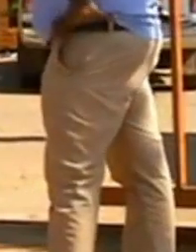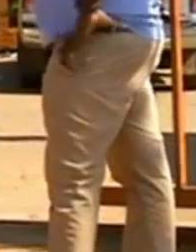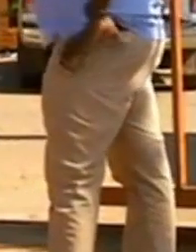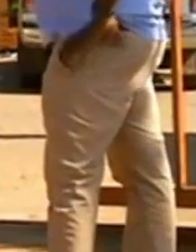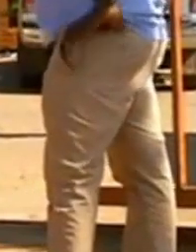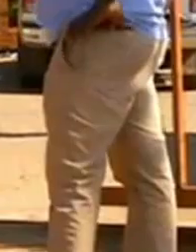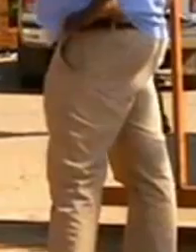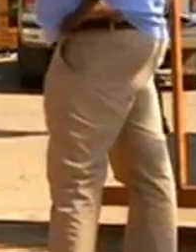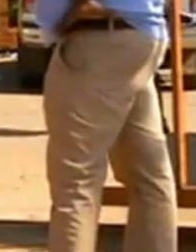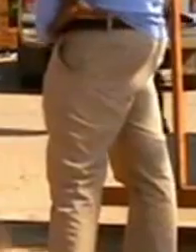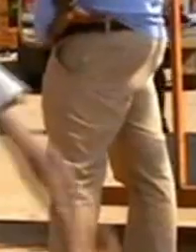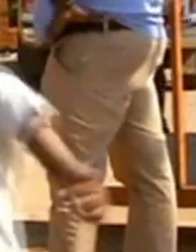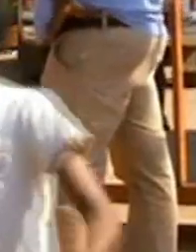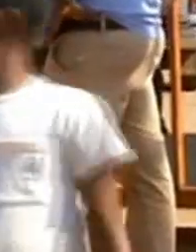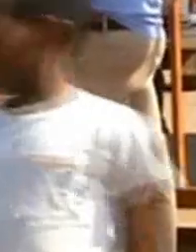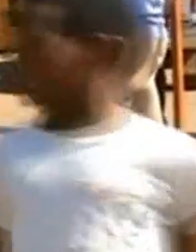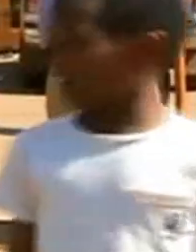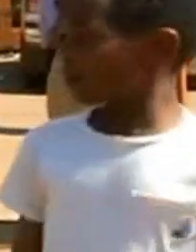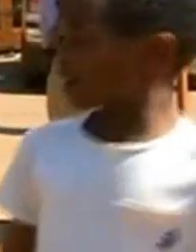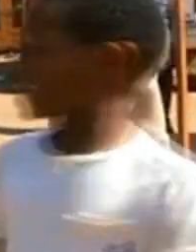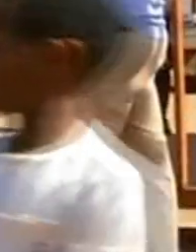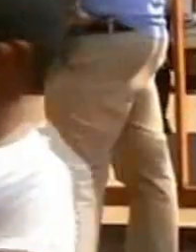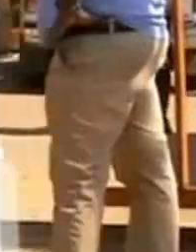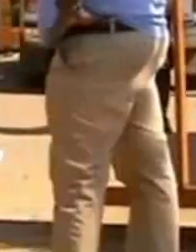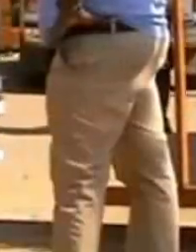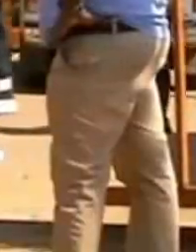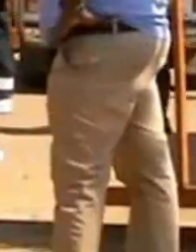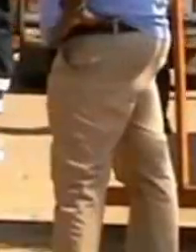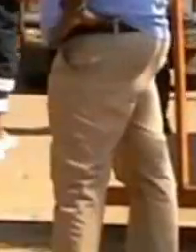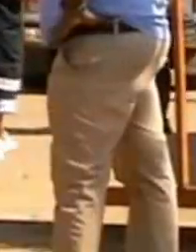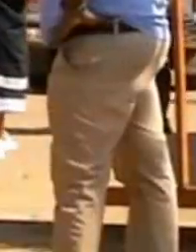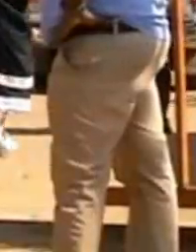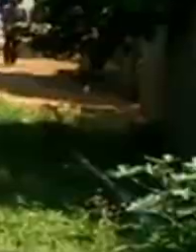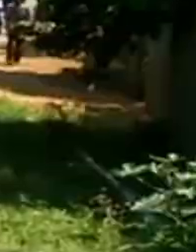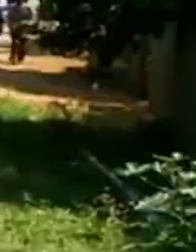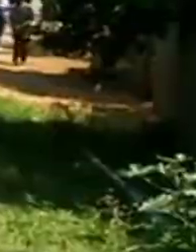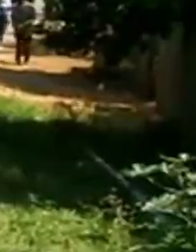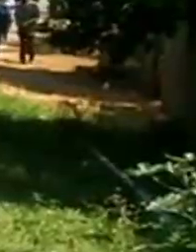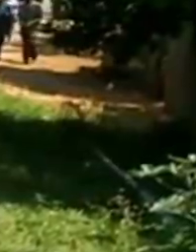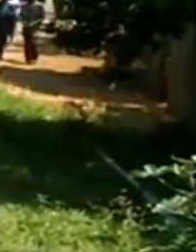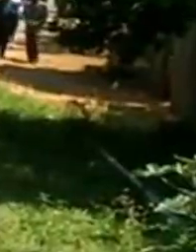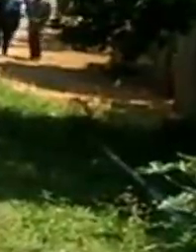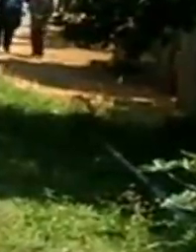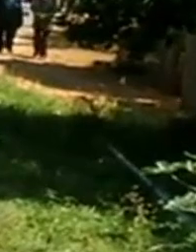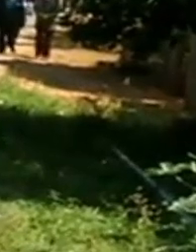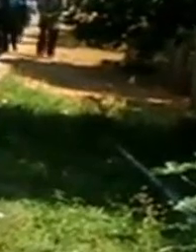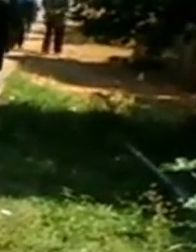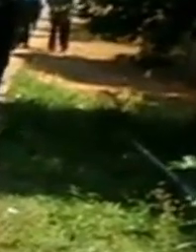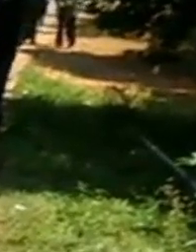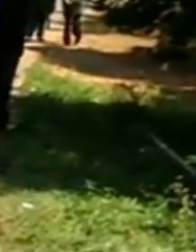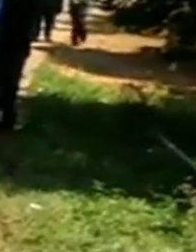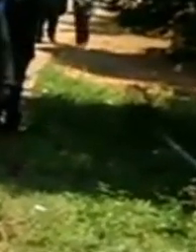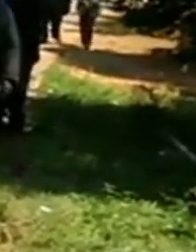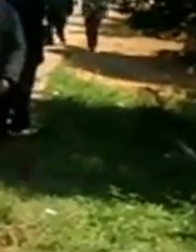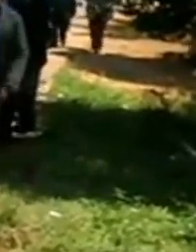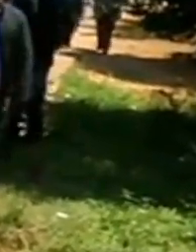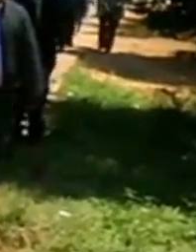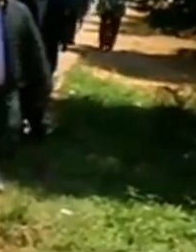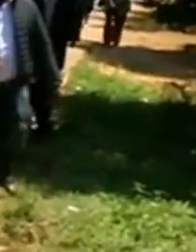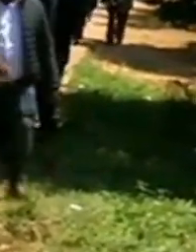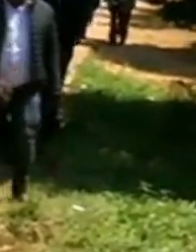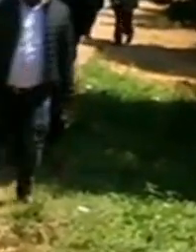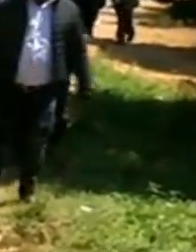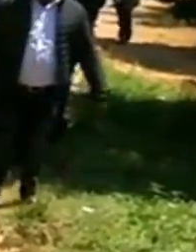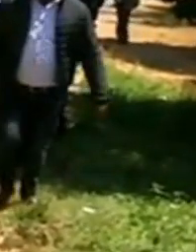of Princess Masalanabo's first parents, to be ventilating this matter in court, where we don't know how court will